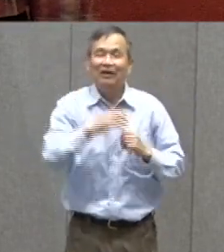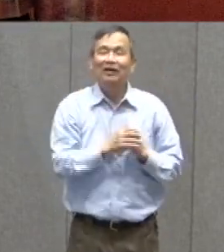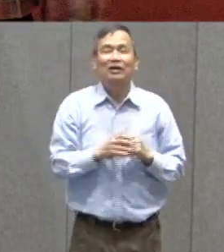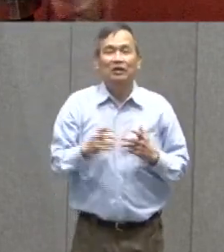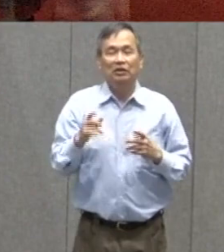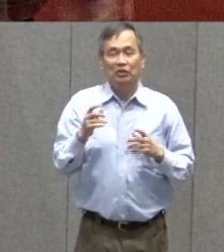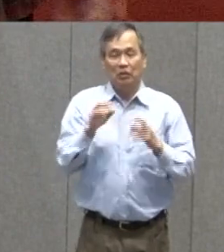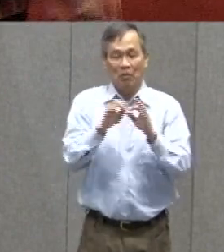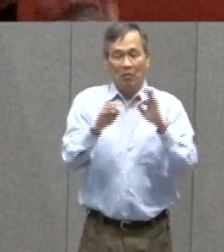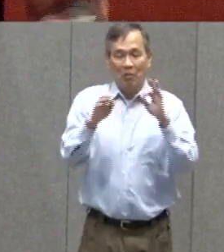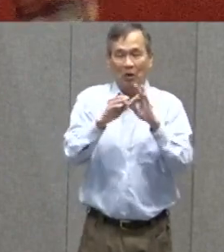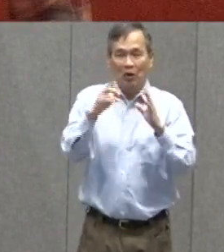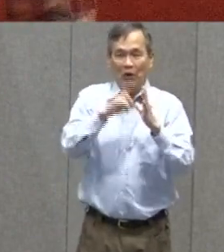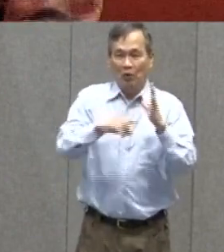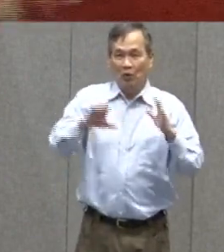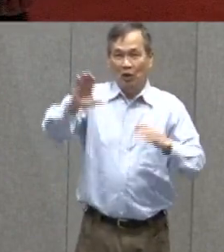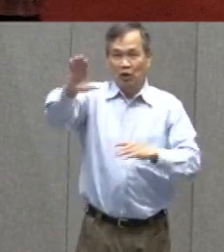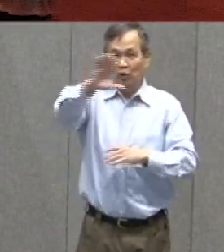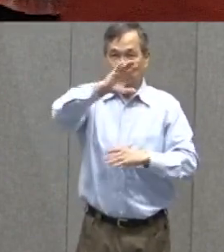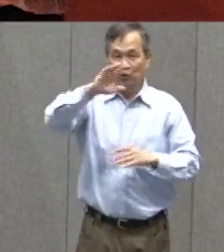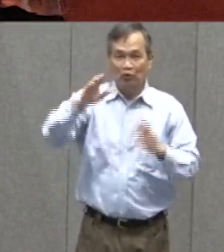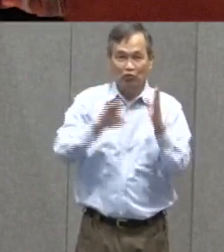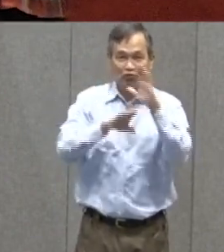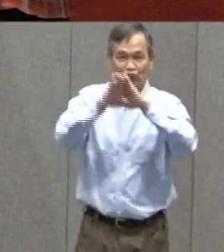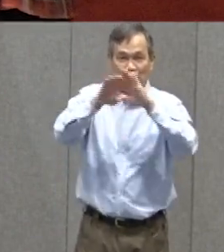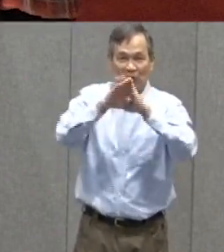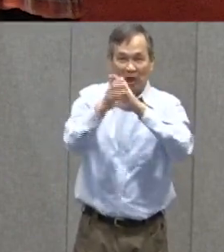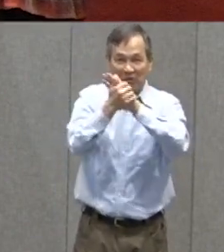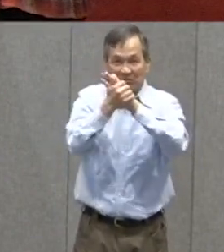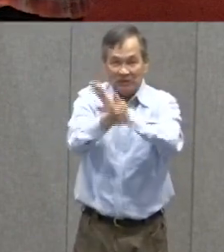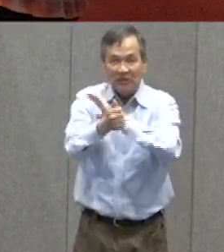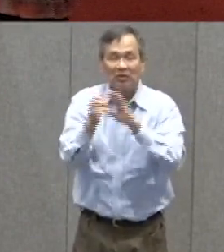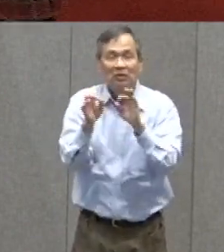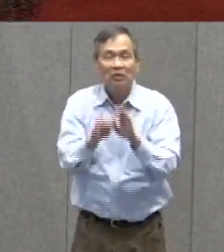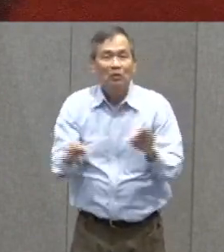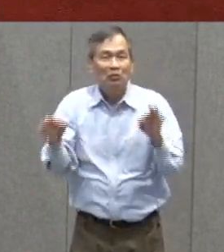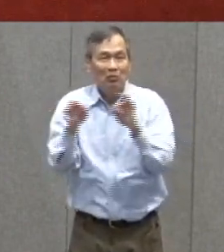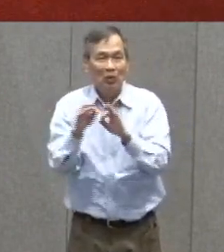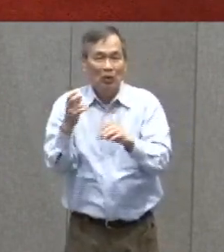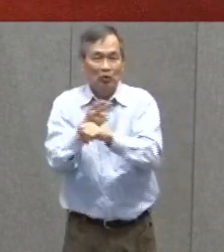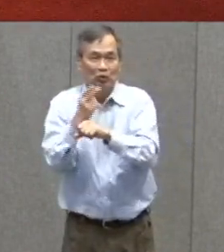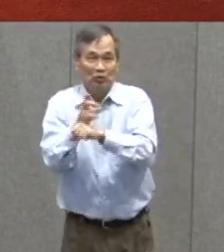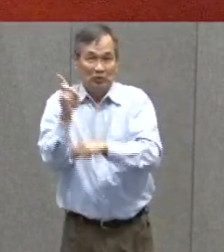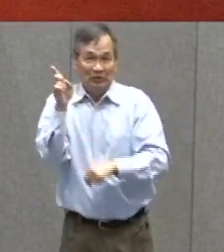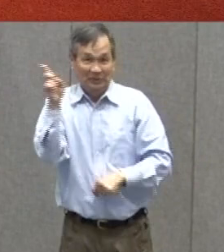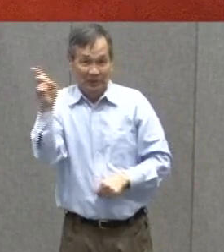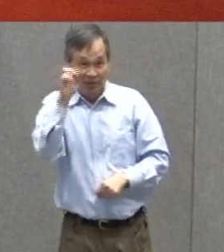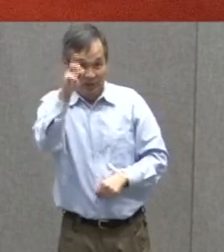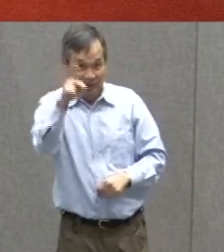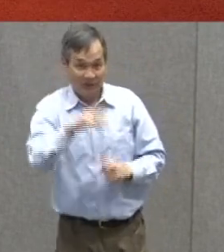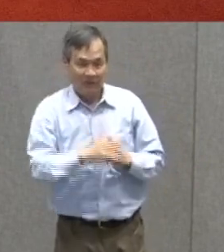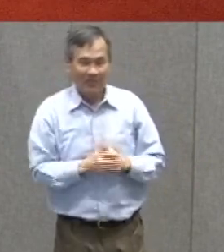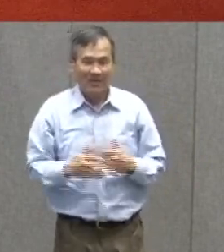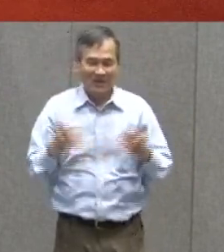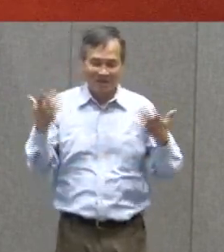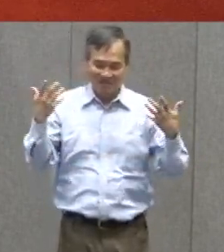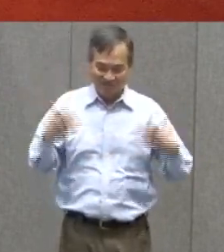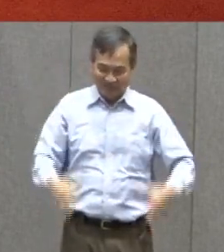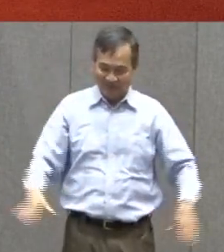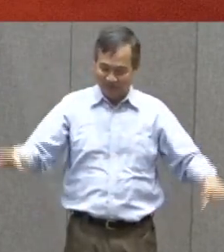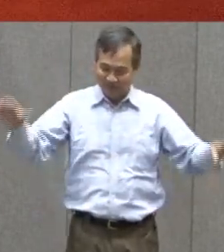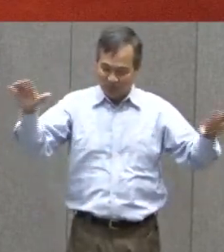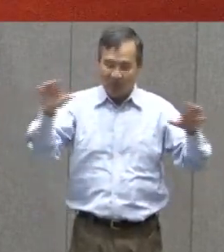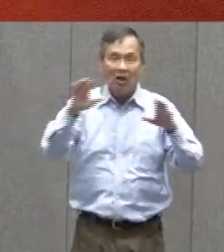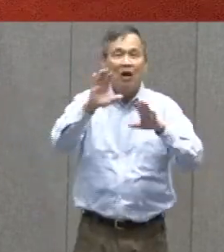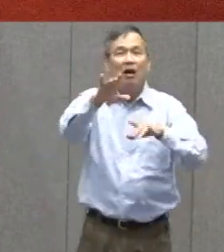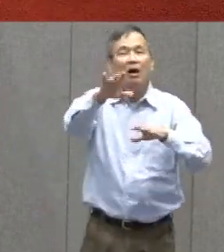the knowledge, and the skills that you will be writing on this that's the most important, okay? So we have that done there. So in